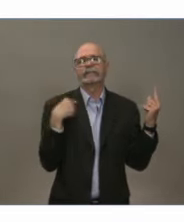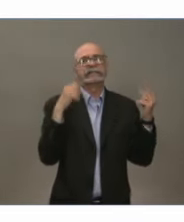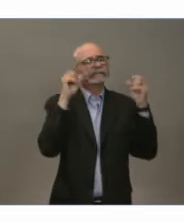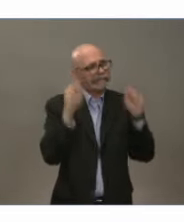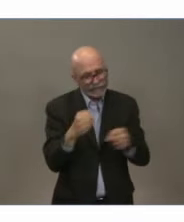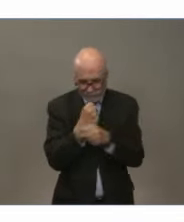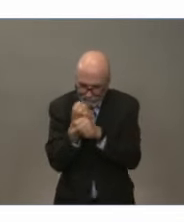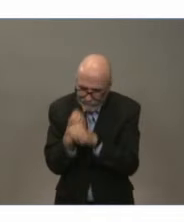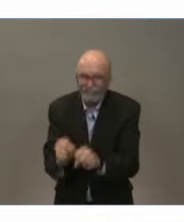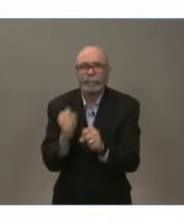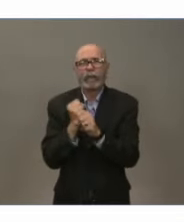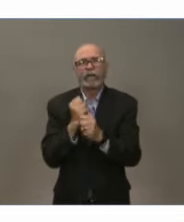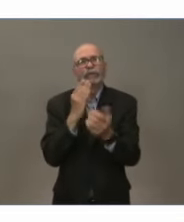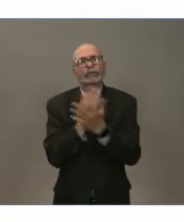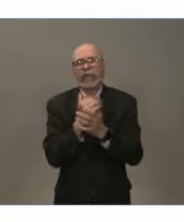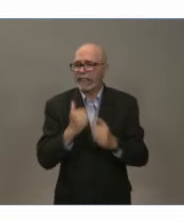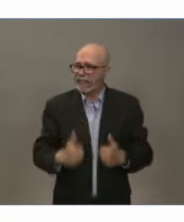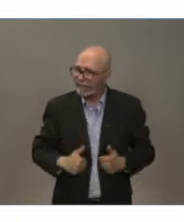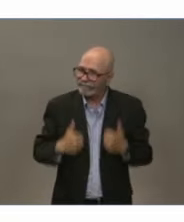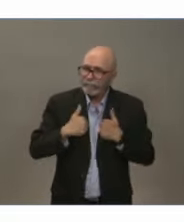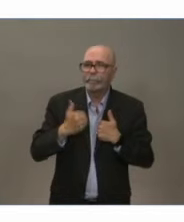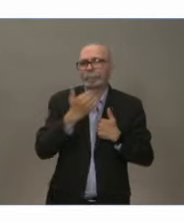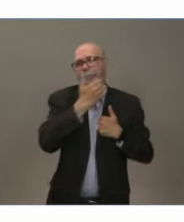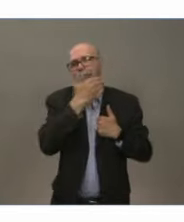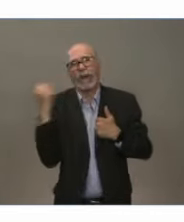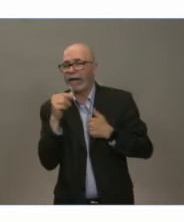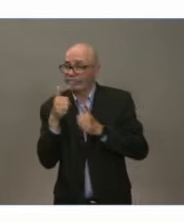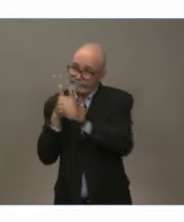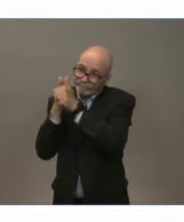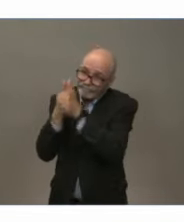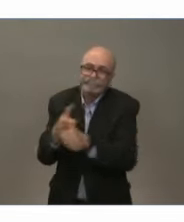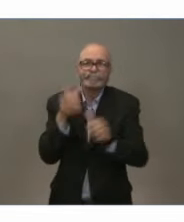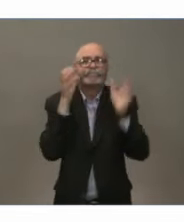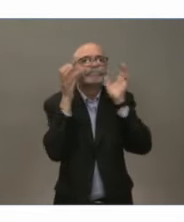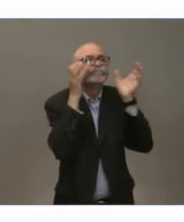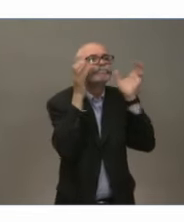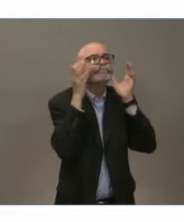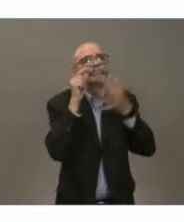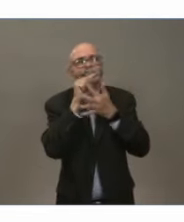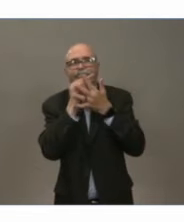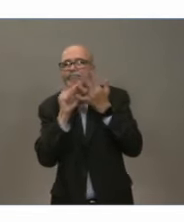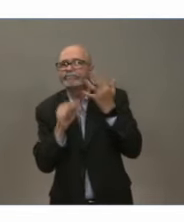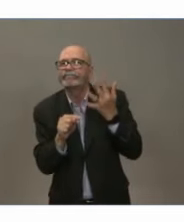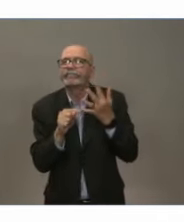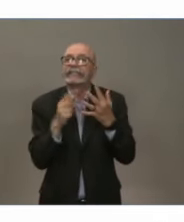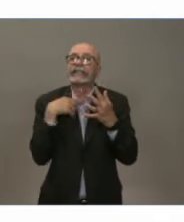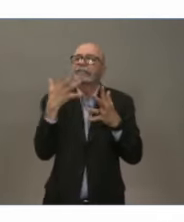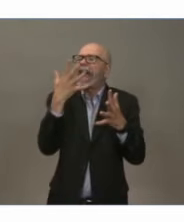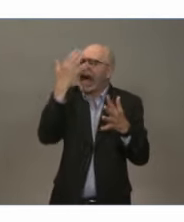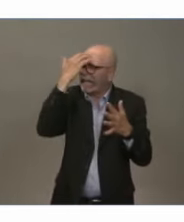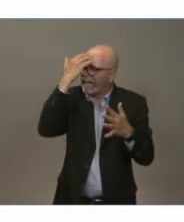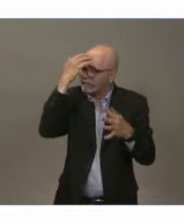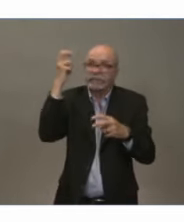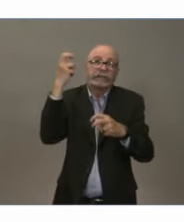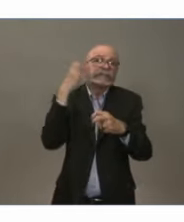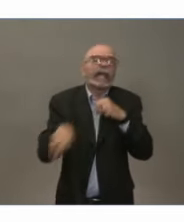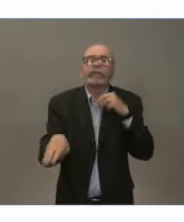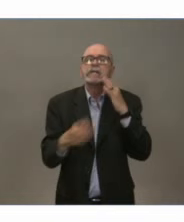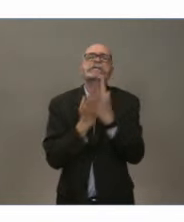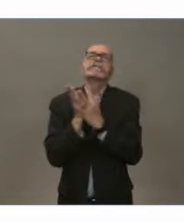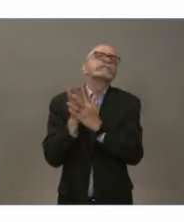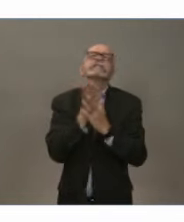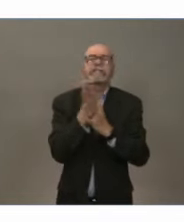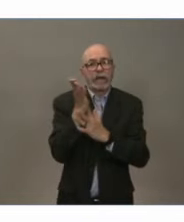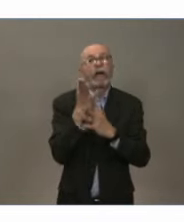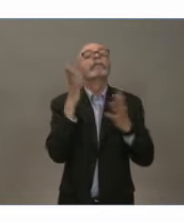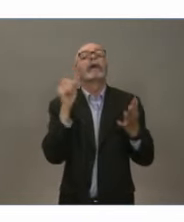the capacity of our healthcare system if we do the tough things that are currently in place, and we do them well, and we